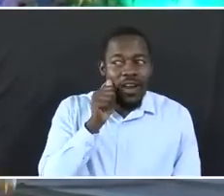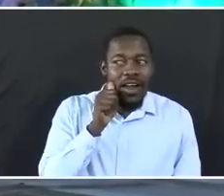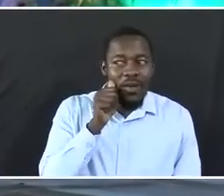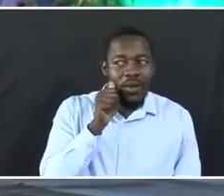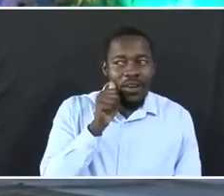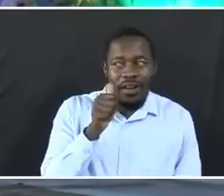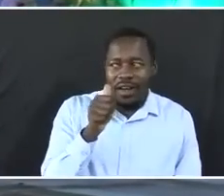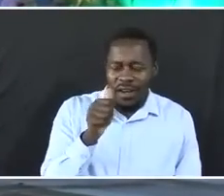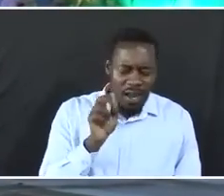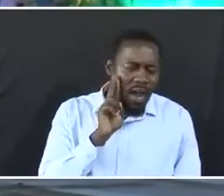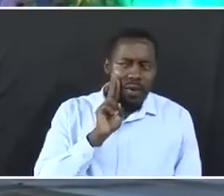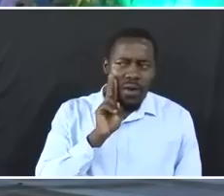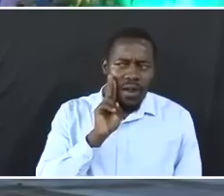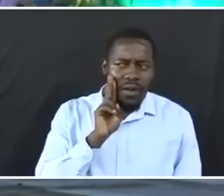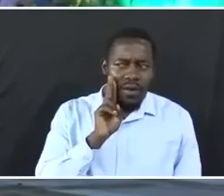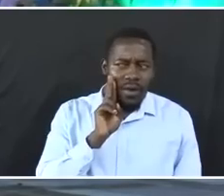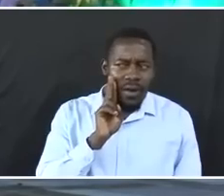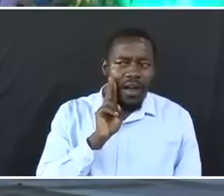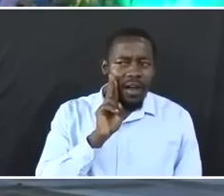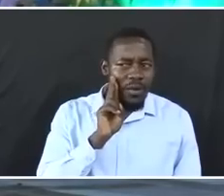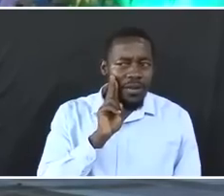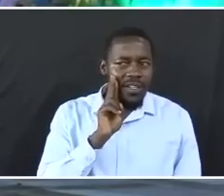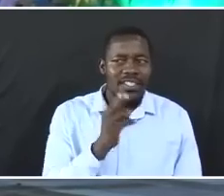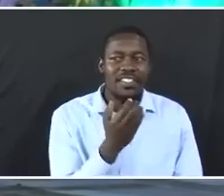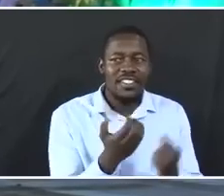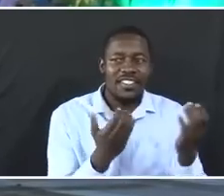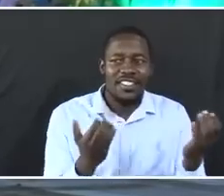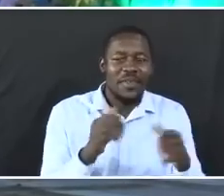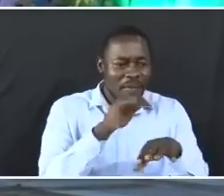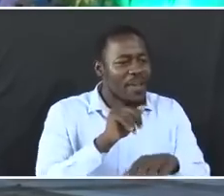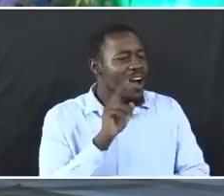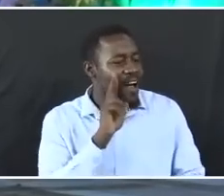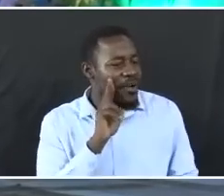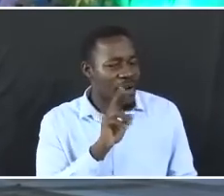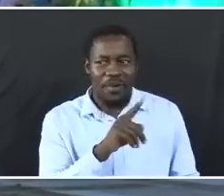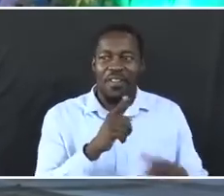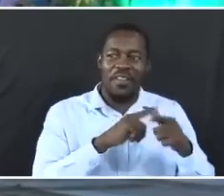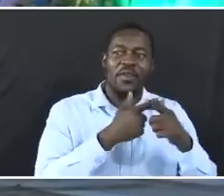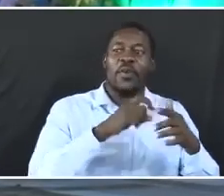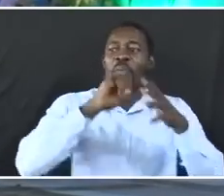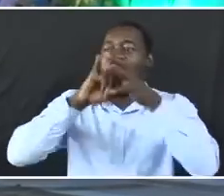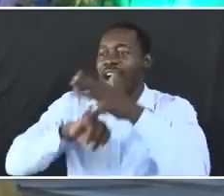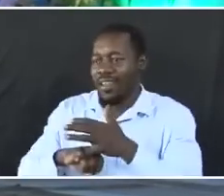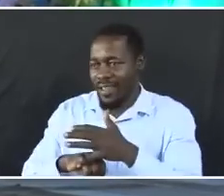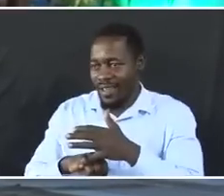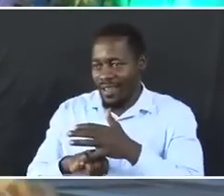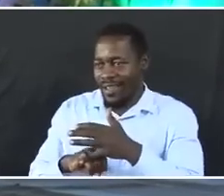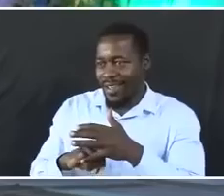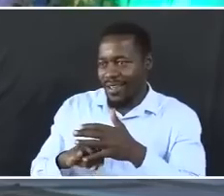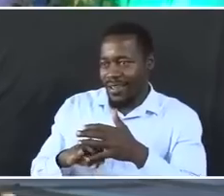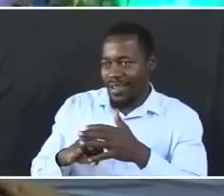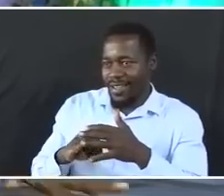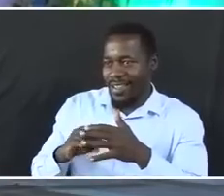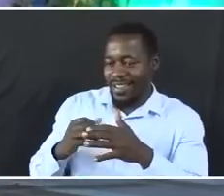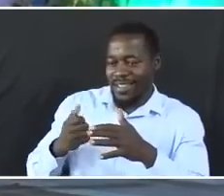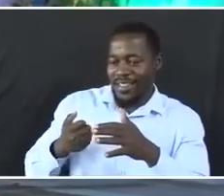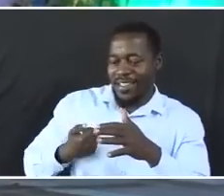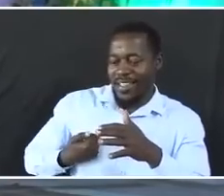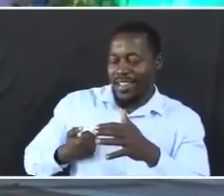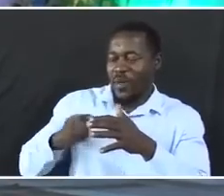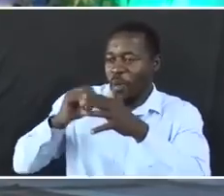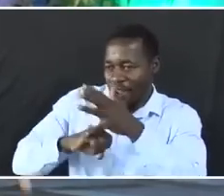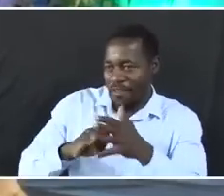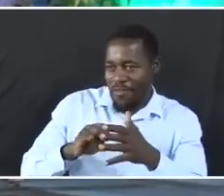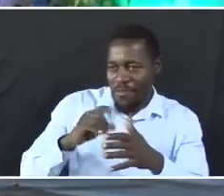It is because there are no women out here to marry. How do I want to convince my children? When do they call him uncle? When do they call